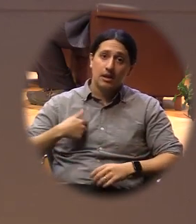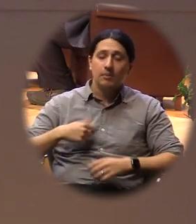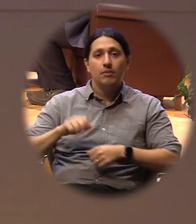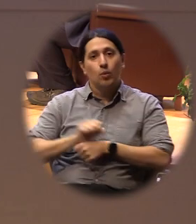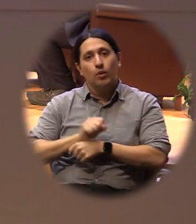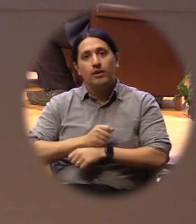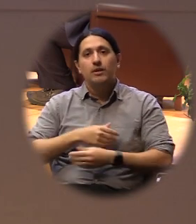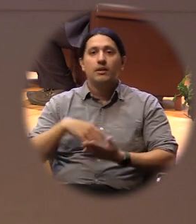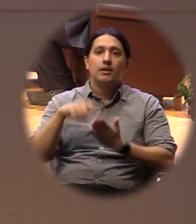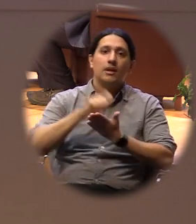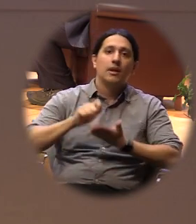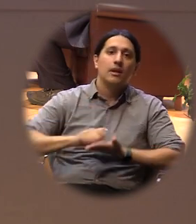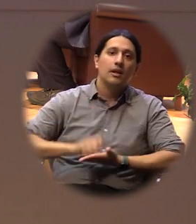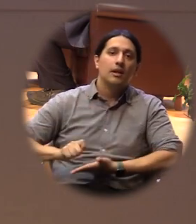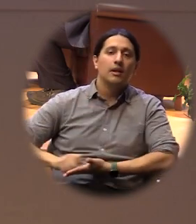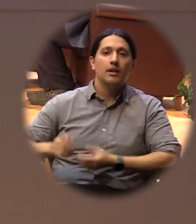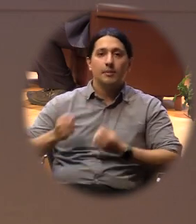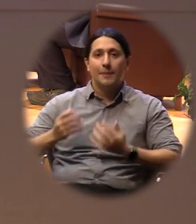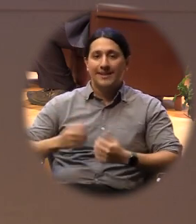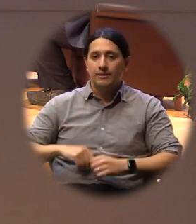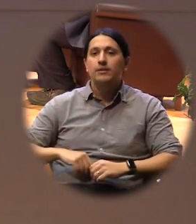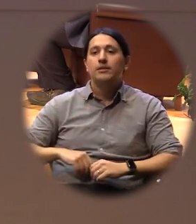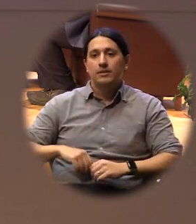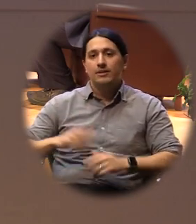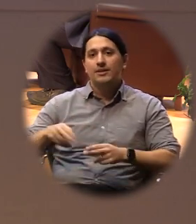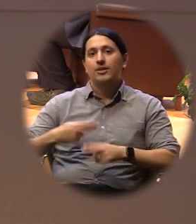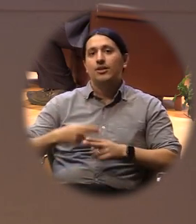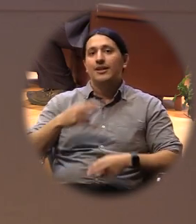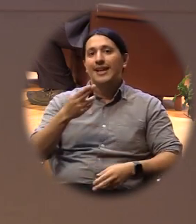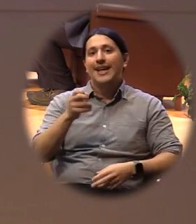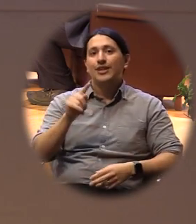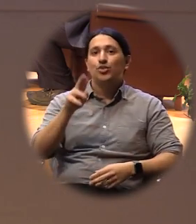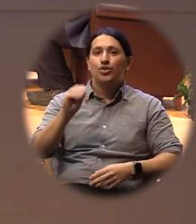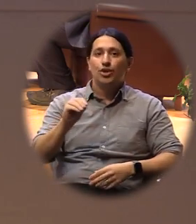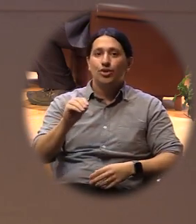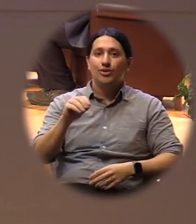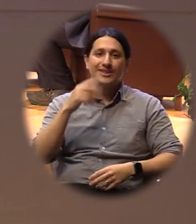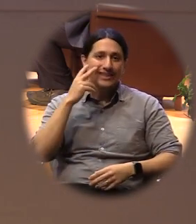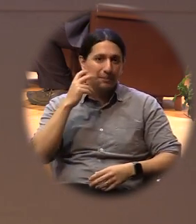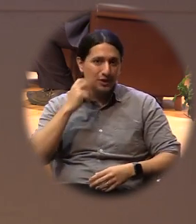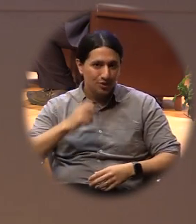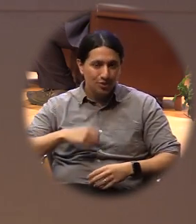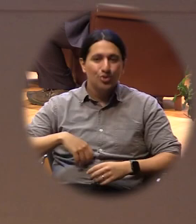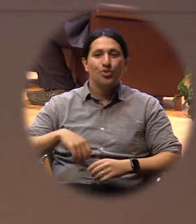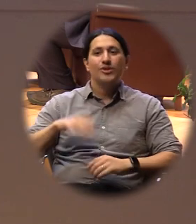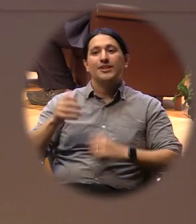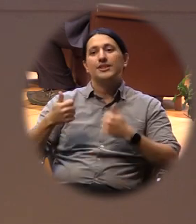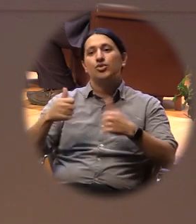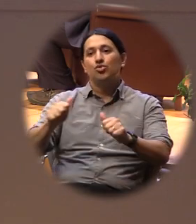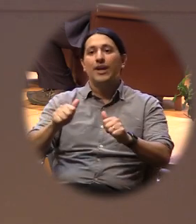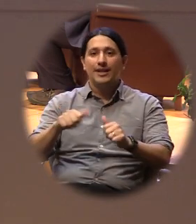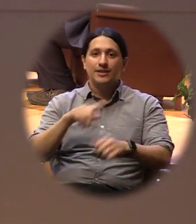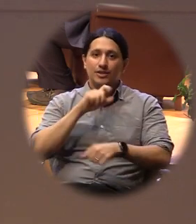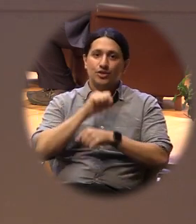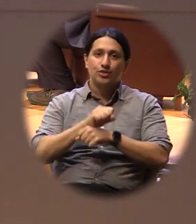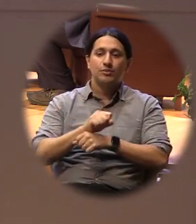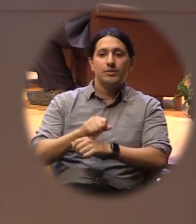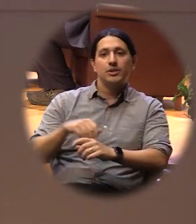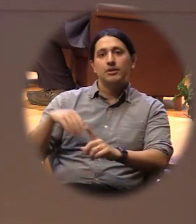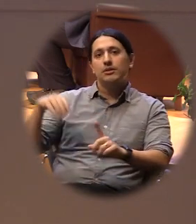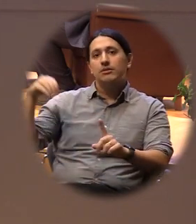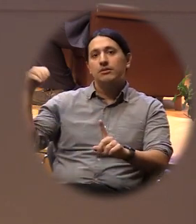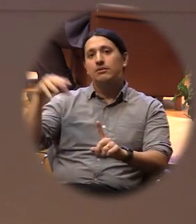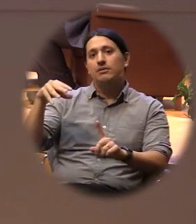essays called Heteroskeptical, which is attempting to poke, sometimes gently, sometimes less